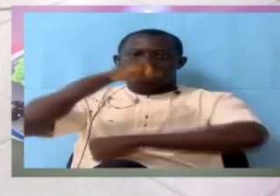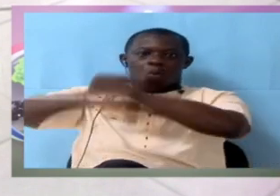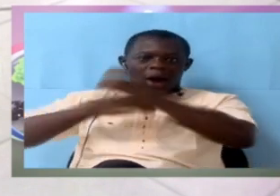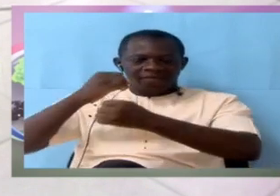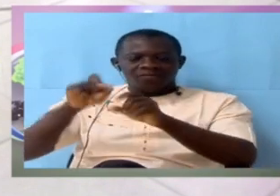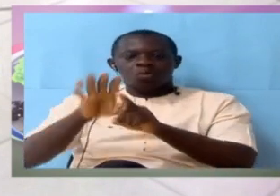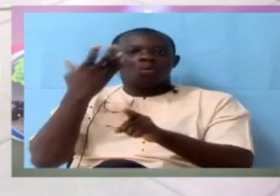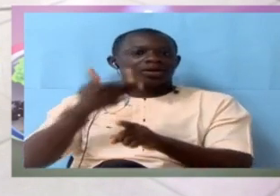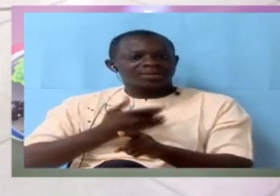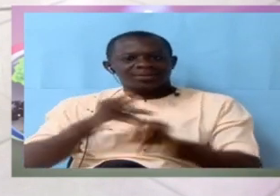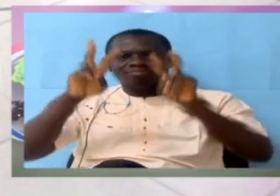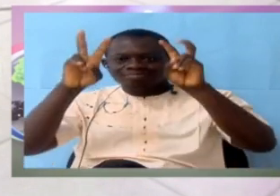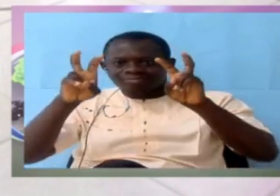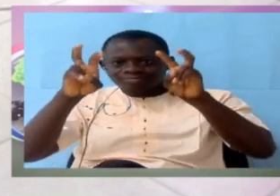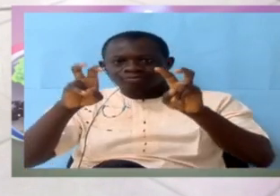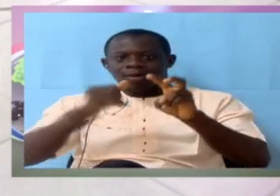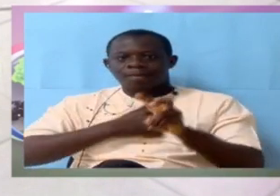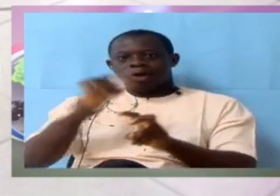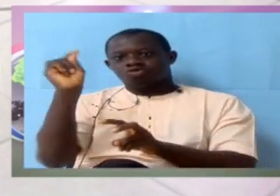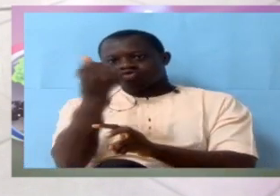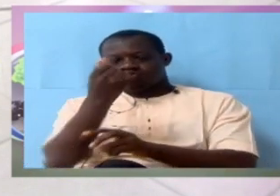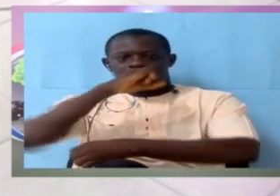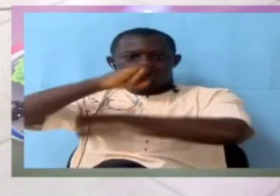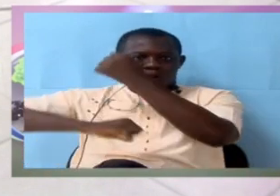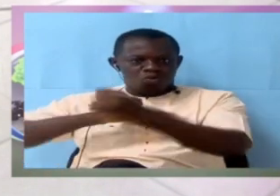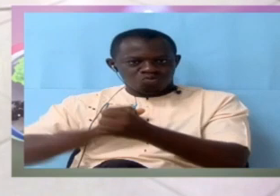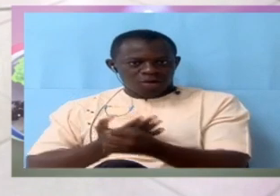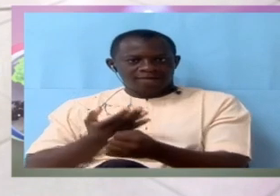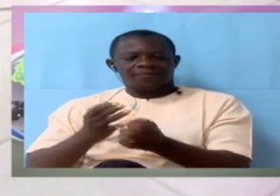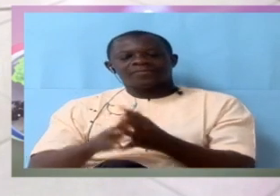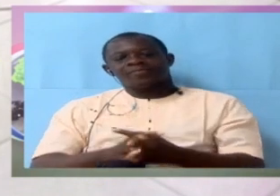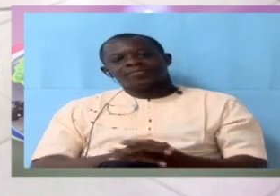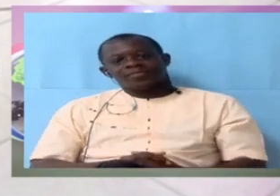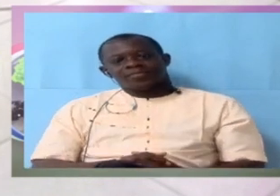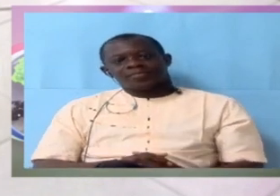When they tested my bride, my new wife,